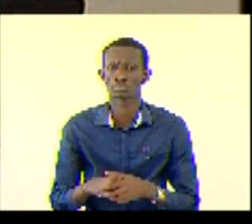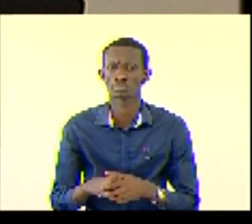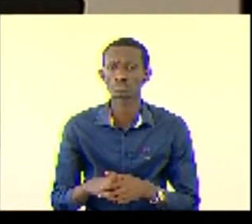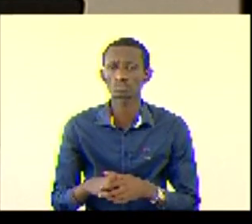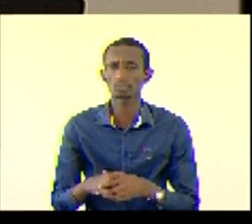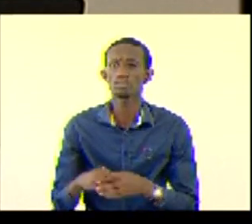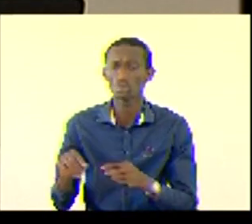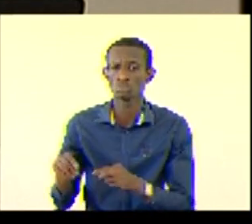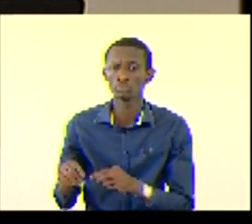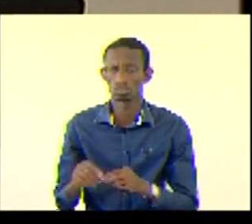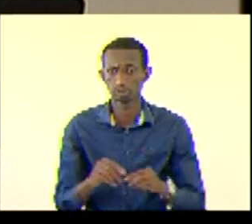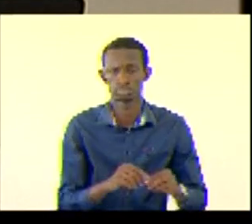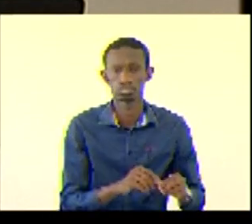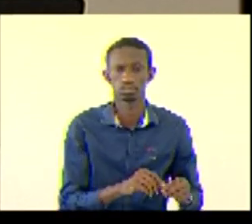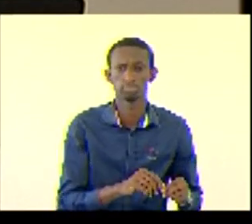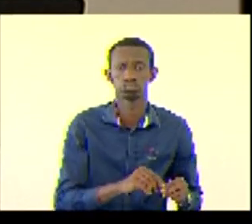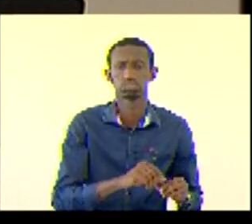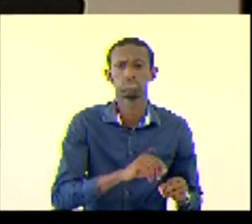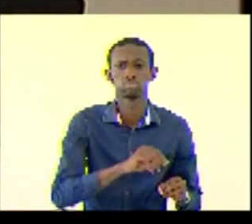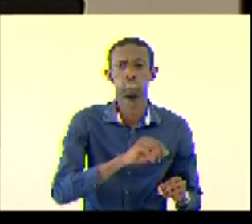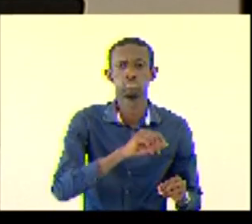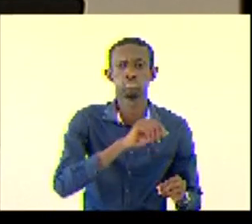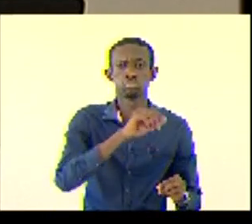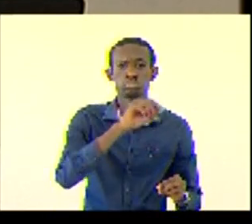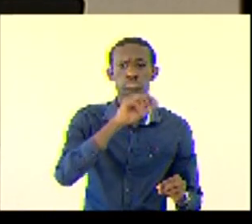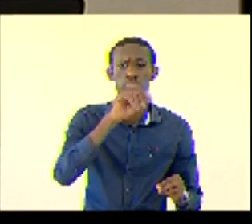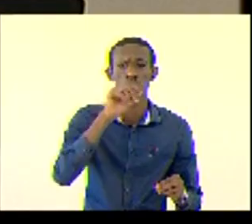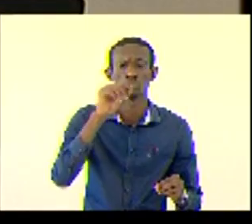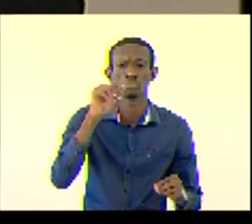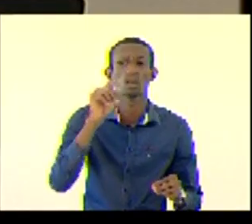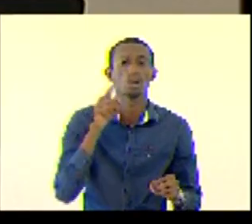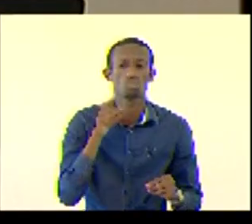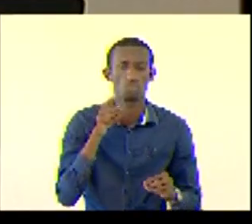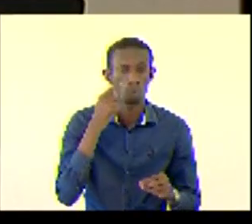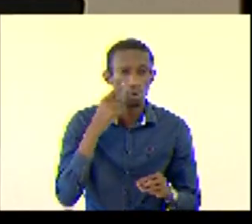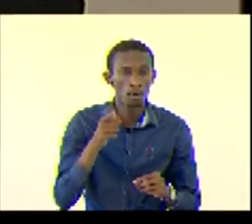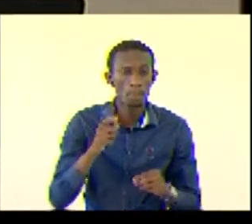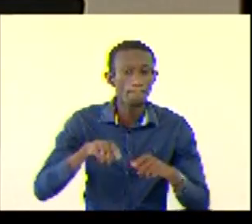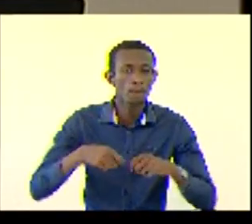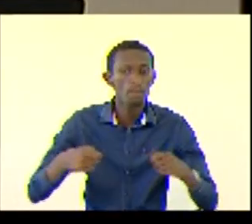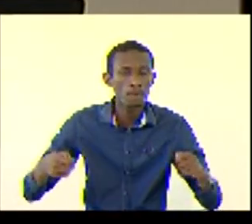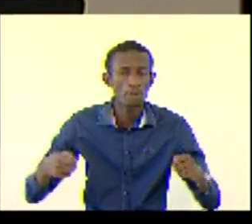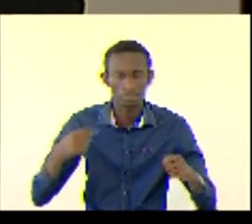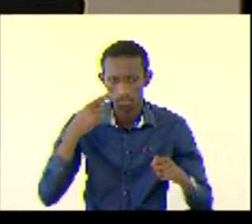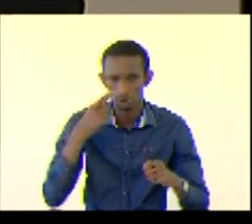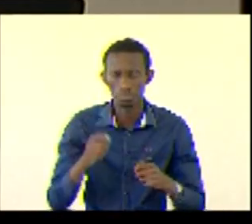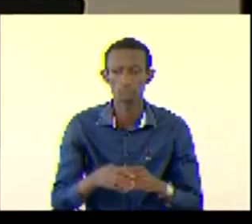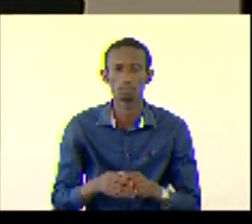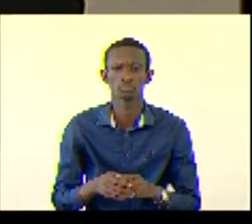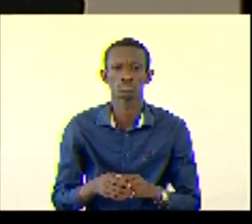So it is the same. The reaction starts at the same time, but this one is